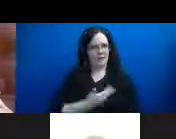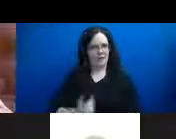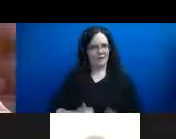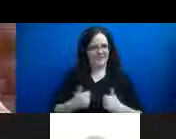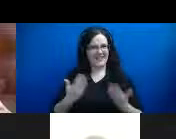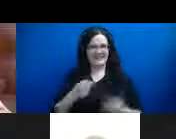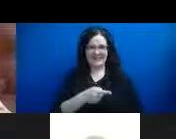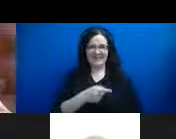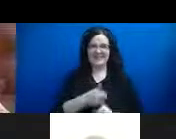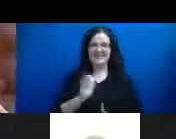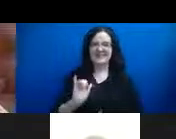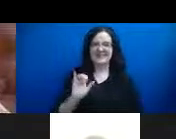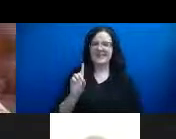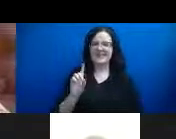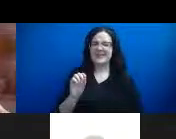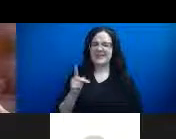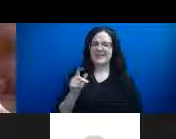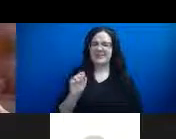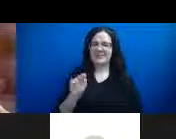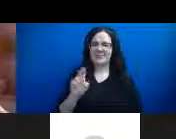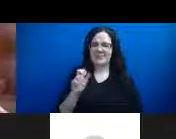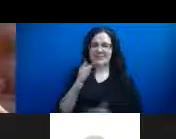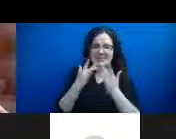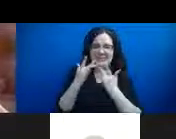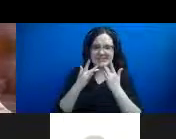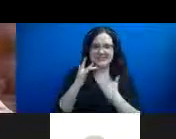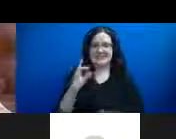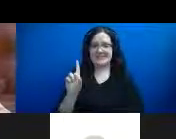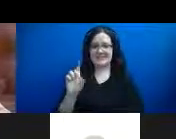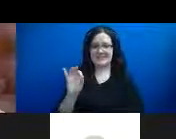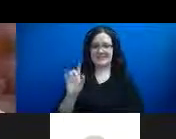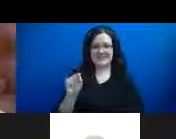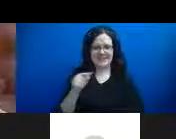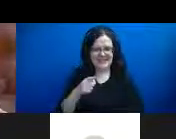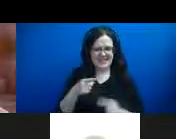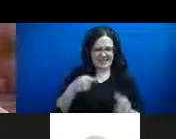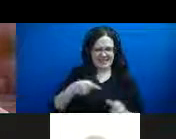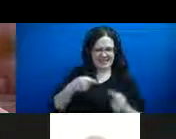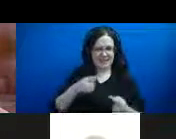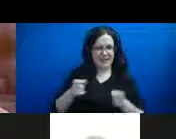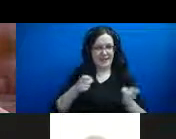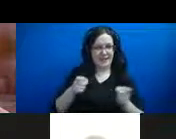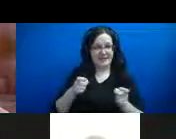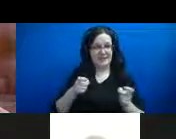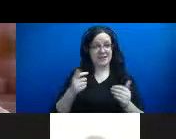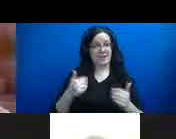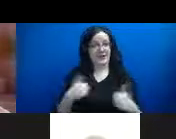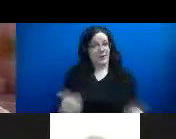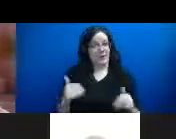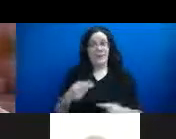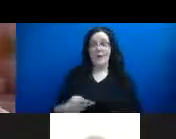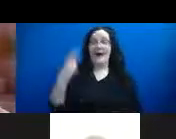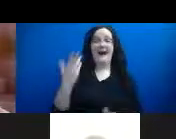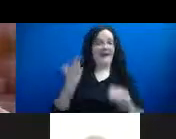dopamine deficit state and be struggling with that kind of regulation, and go from really high highs to